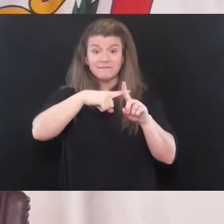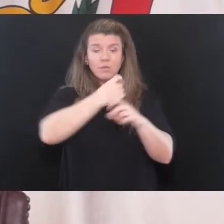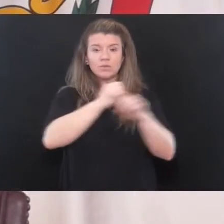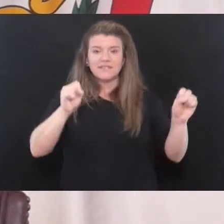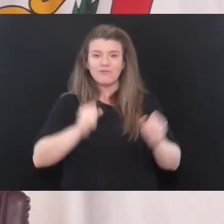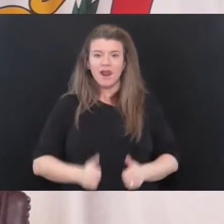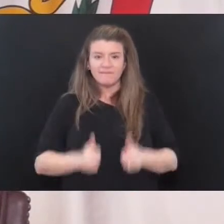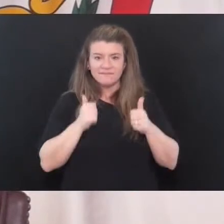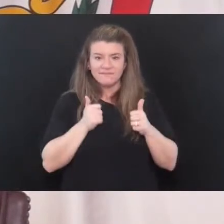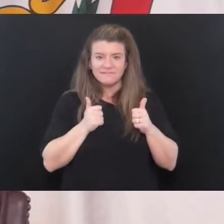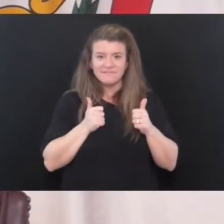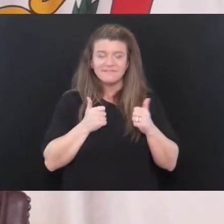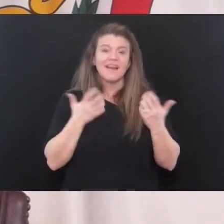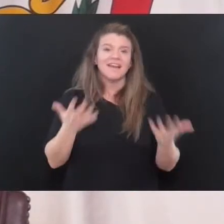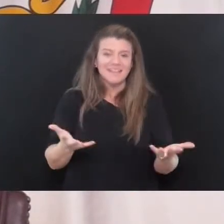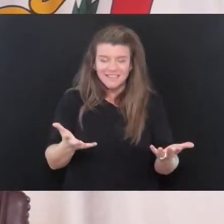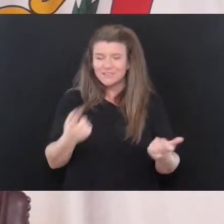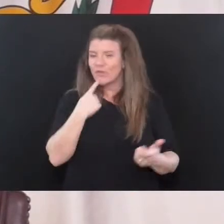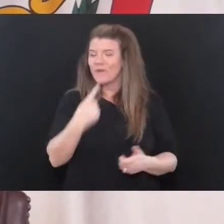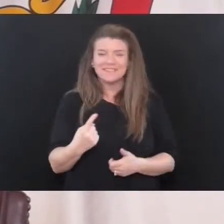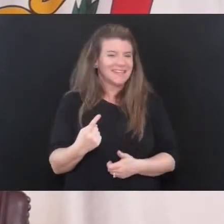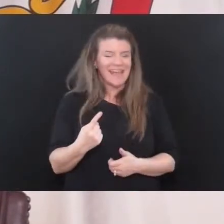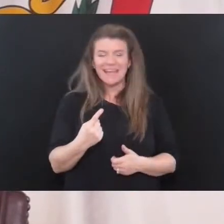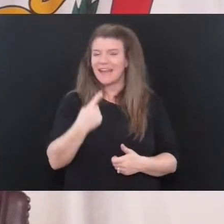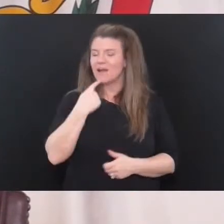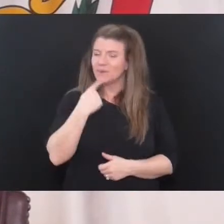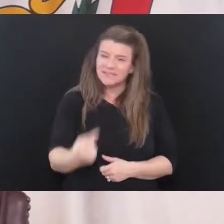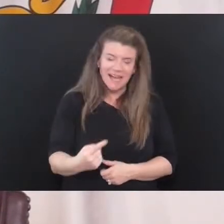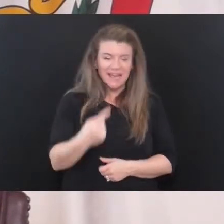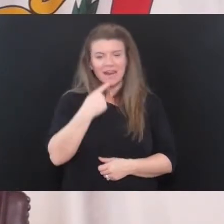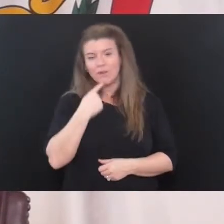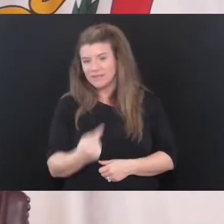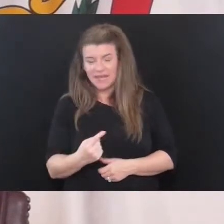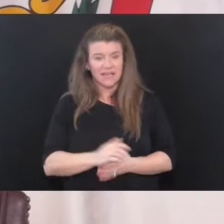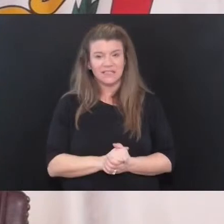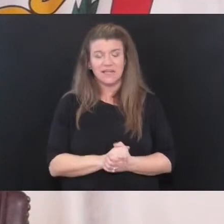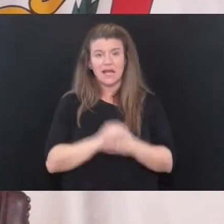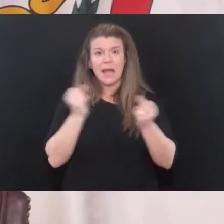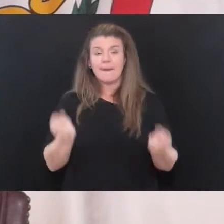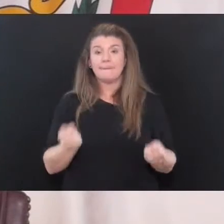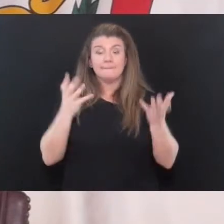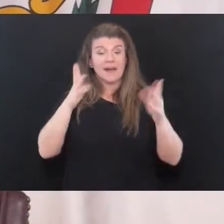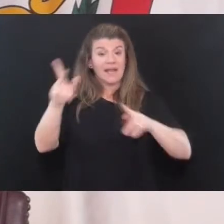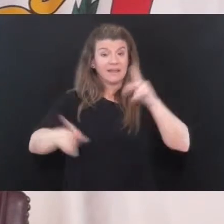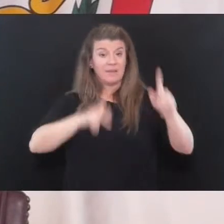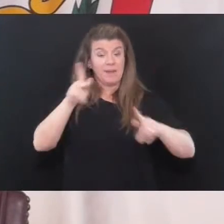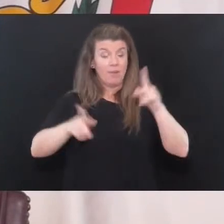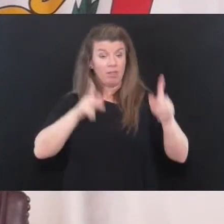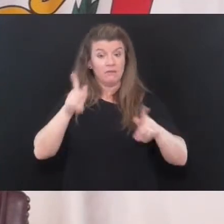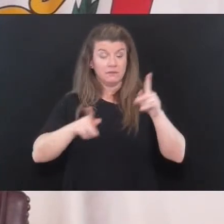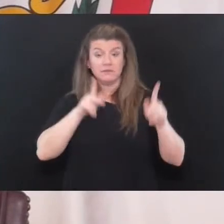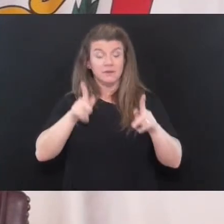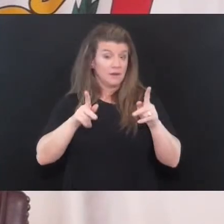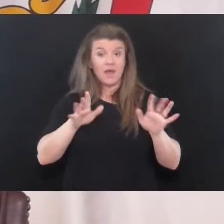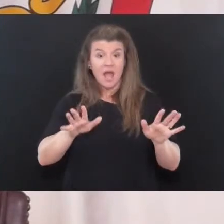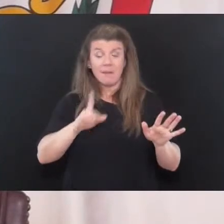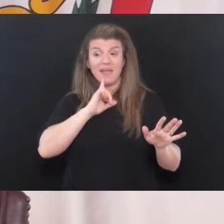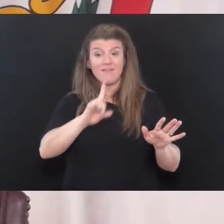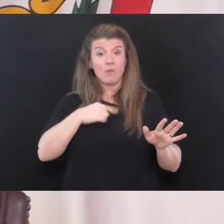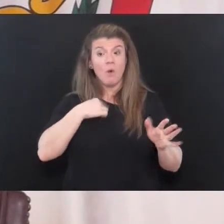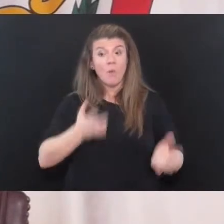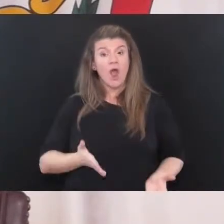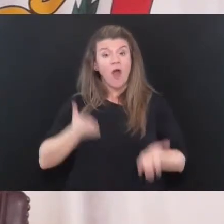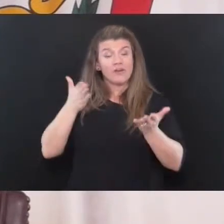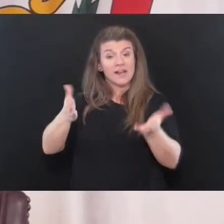life. And so we say it and say it and say it. Many of the people, even when we offered it